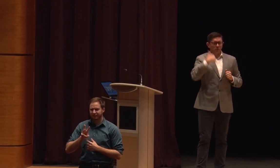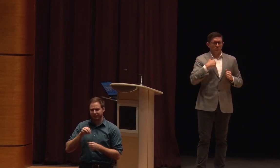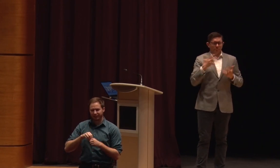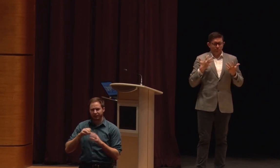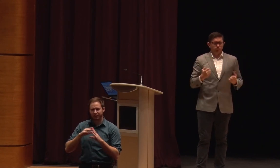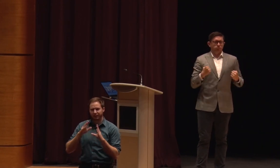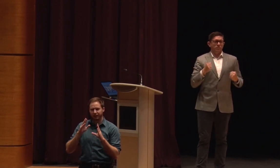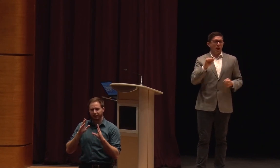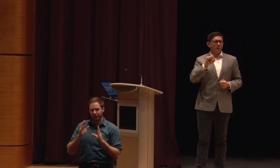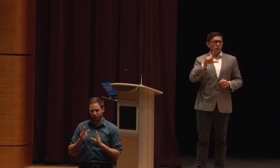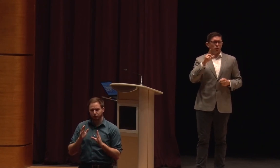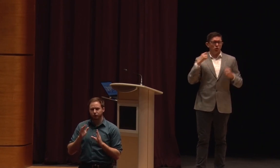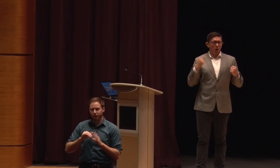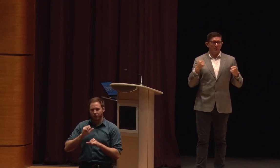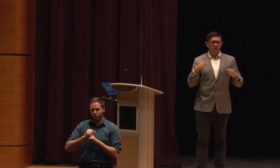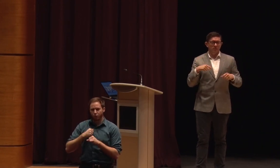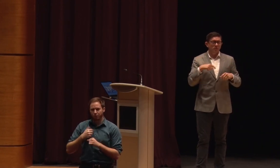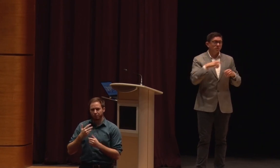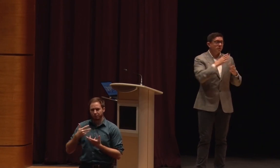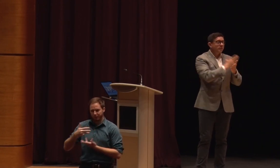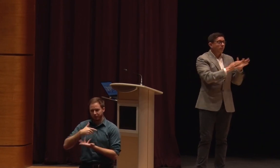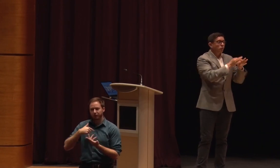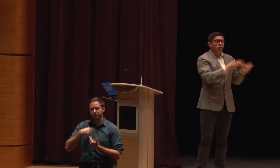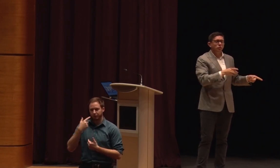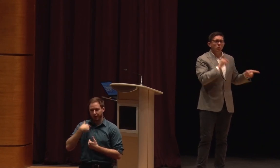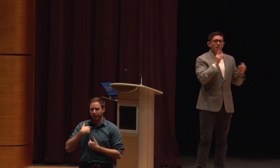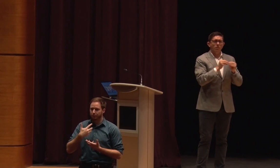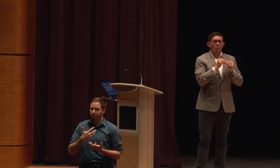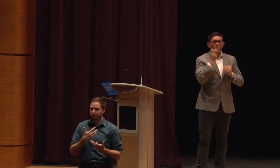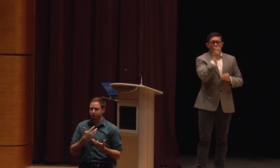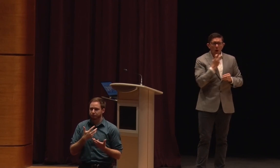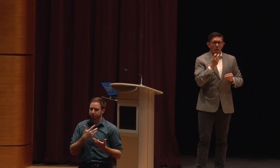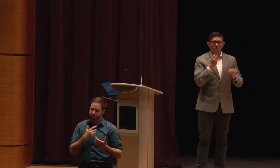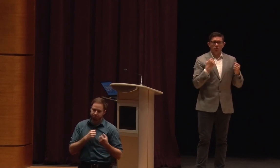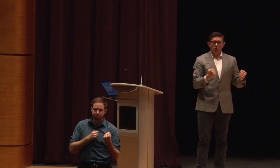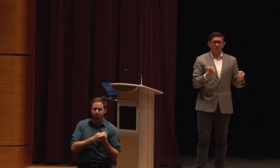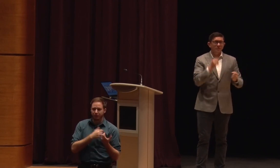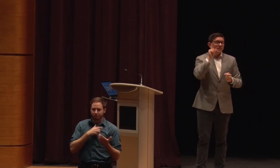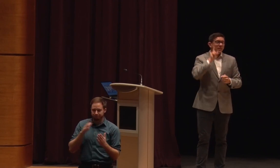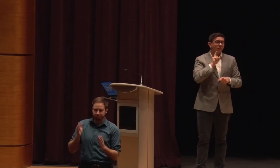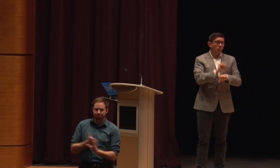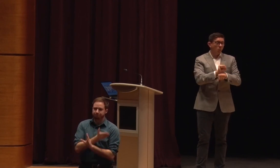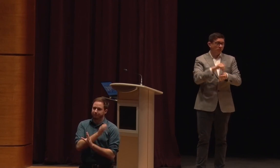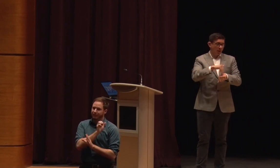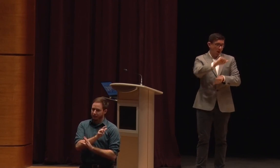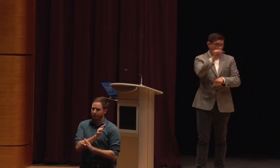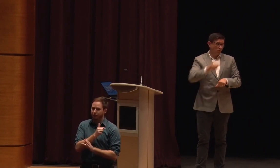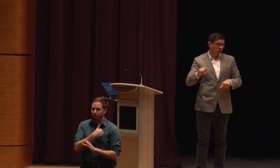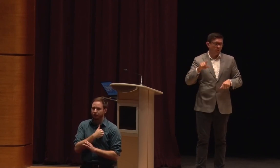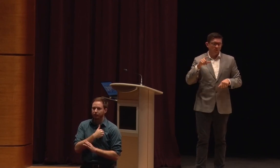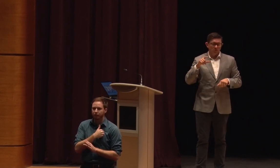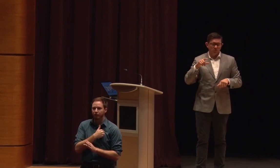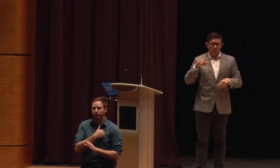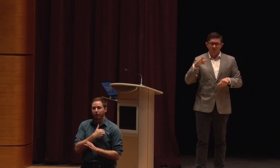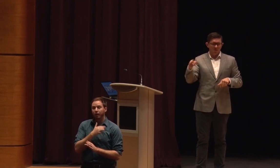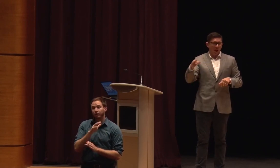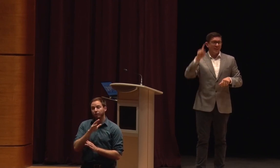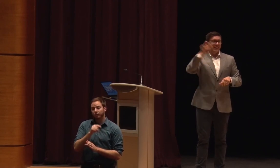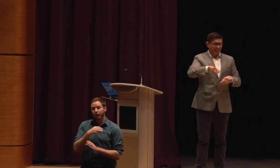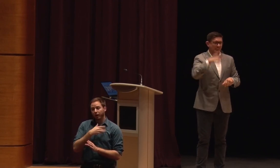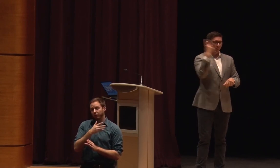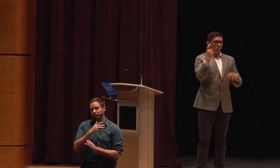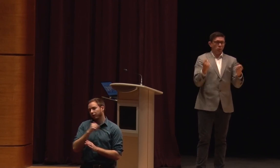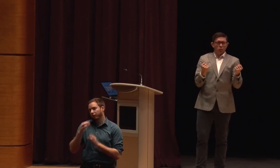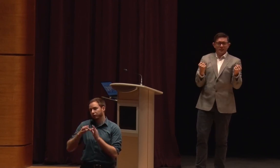in-house that work with me, because I'm a very heavily ASL user. Now, there is